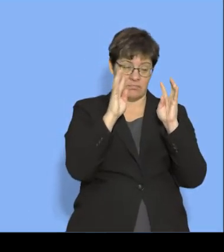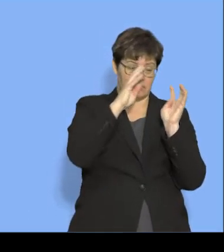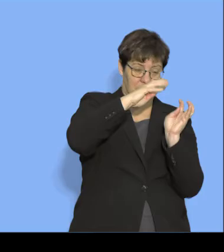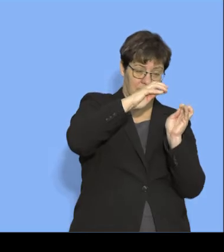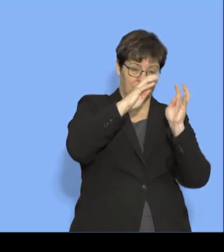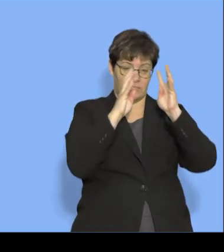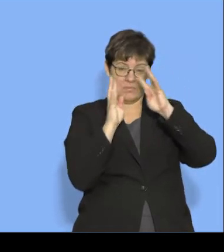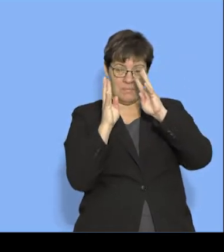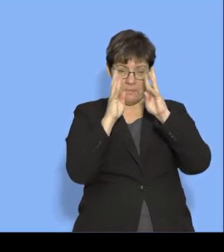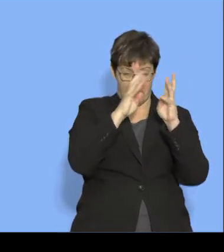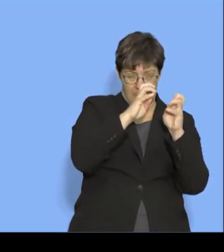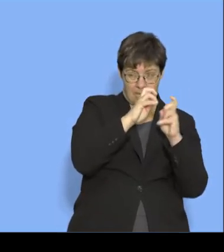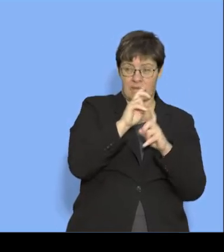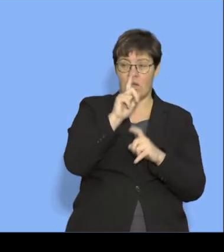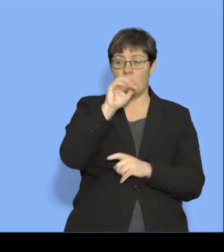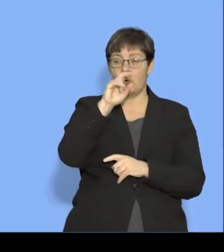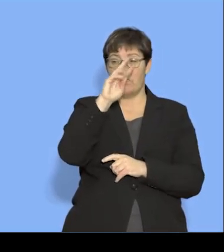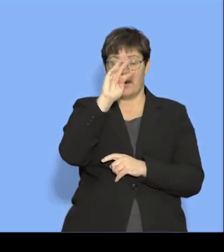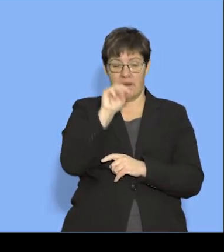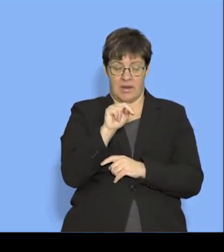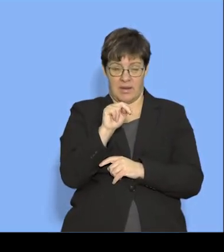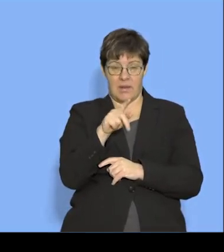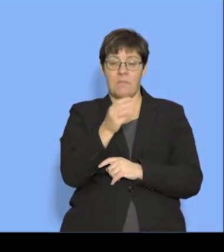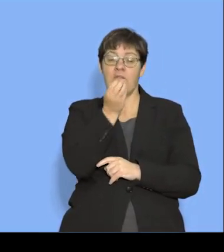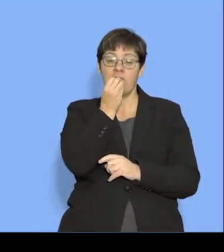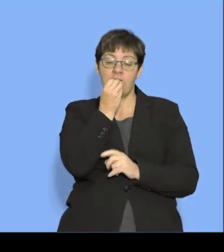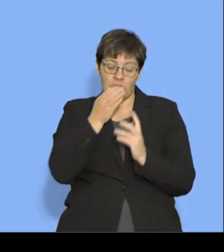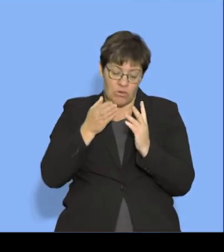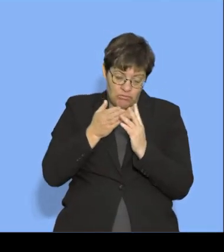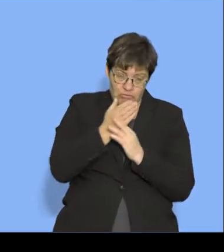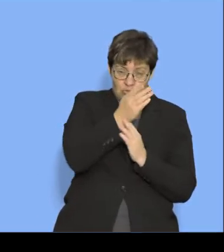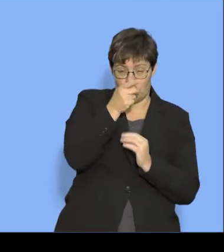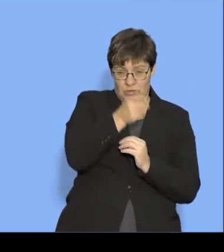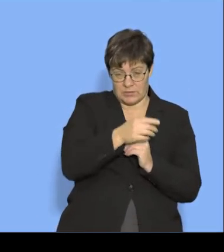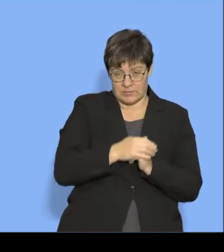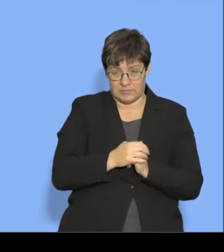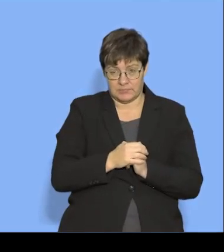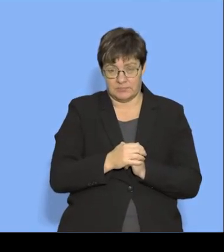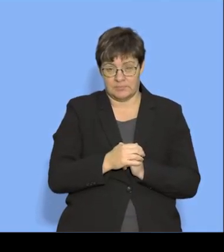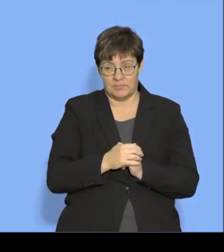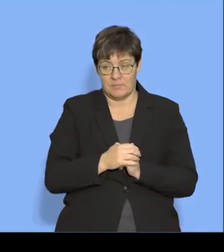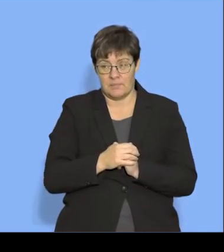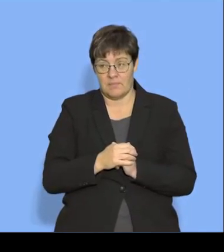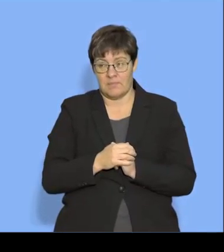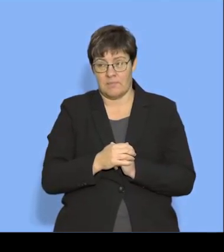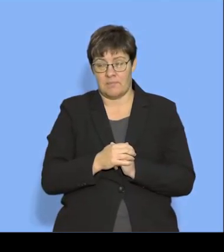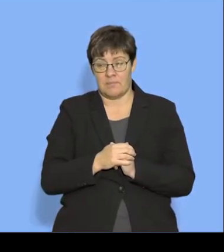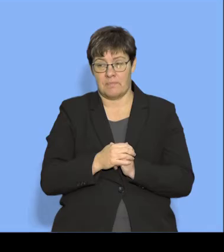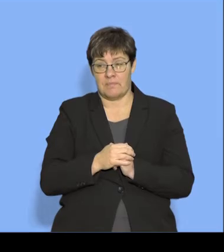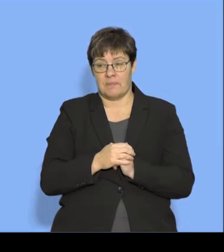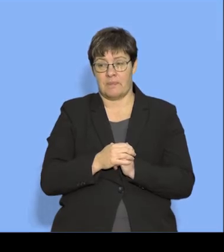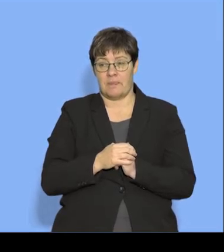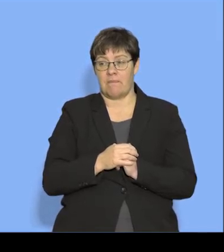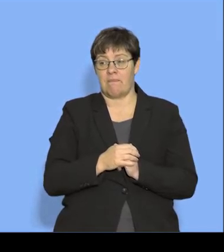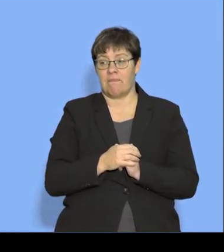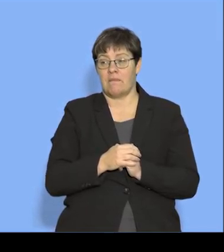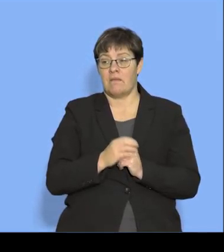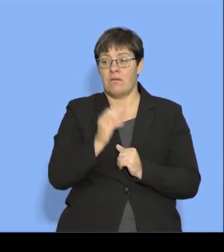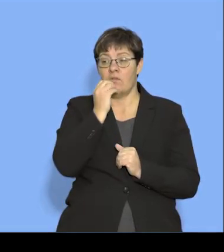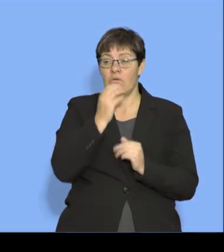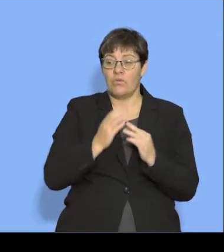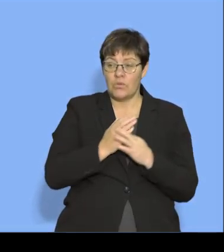project into the internal lumen. So here's the lumen, and this is where food and the nutrients are passing through once they are